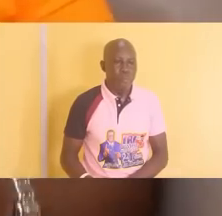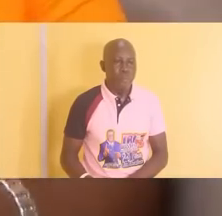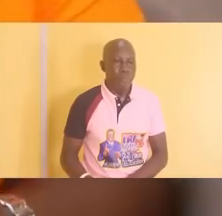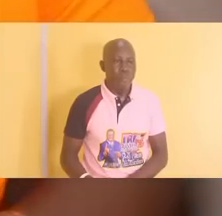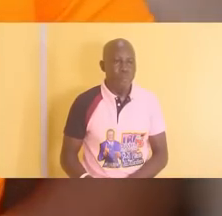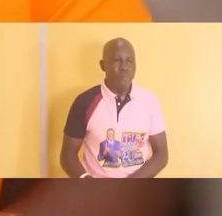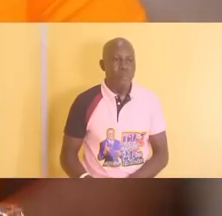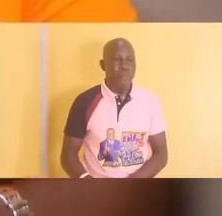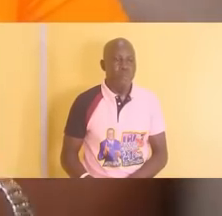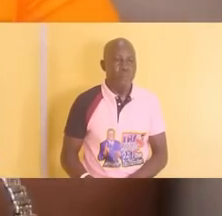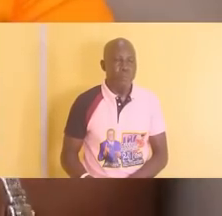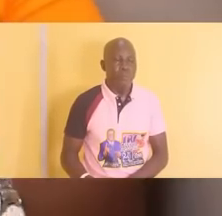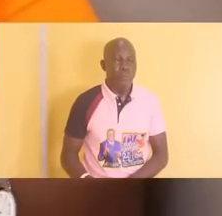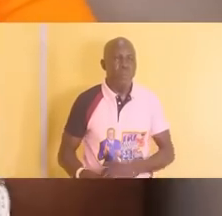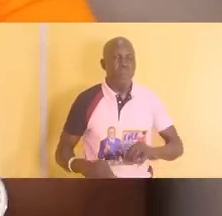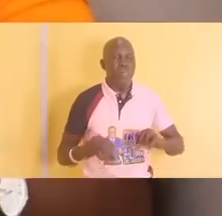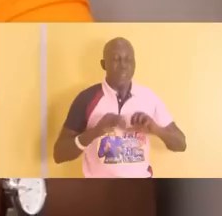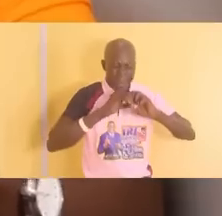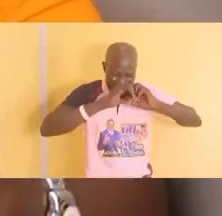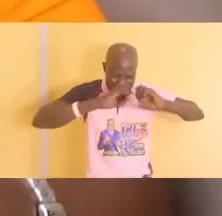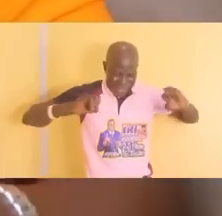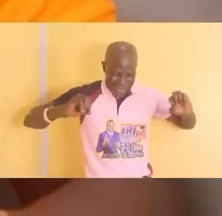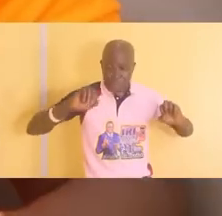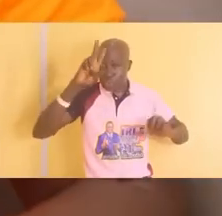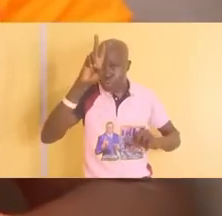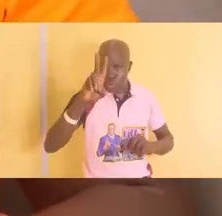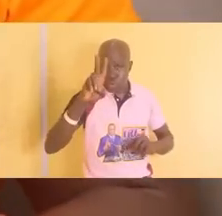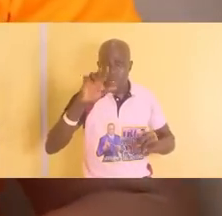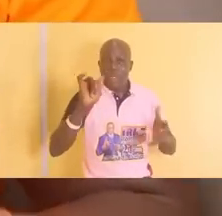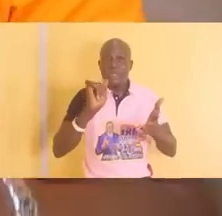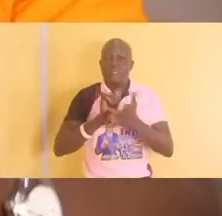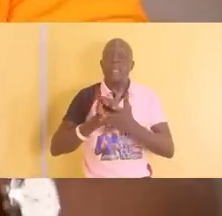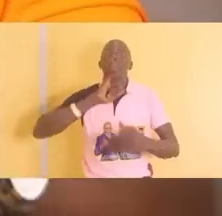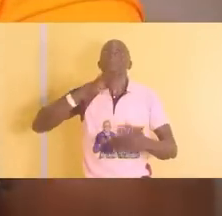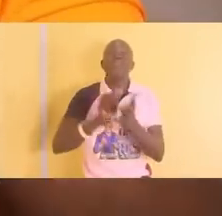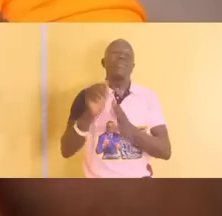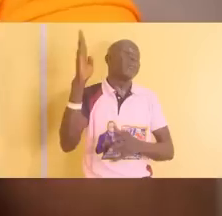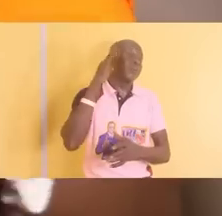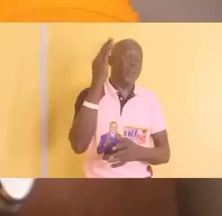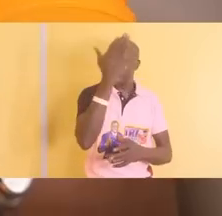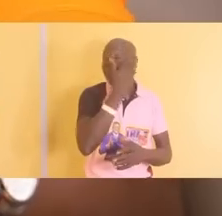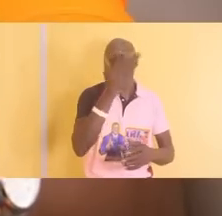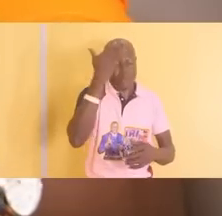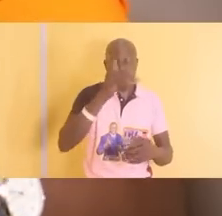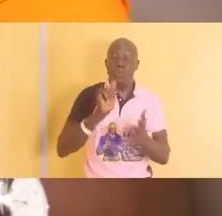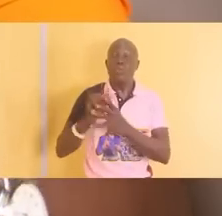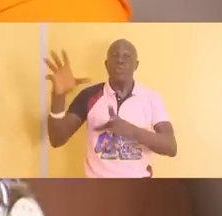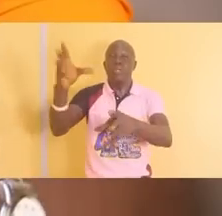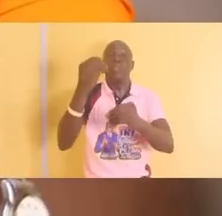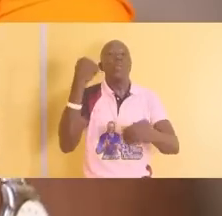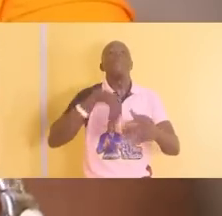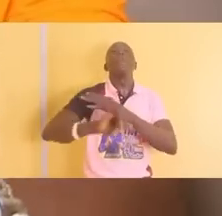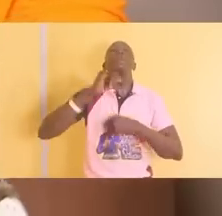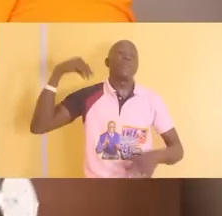mu. O si awon ya si meji. O fire si meji. And say it to and that is the mantle. Ilewo. You receive. Ti o gba ni yi. From